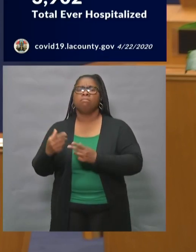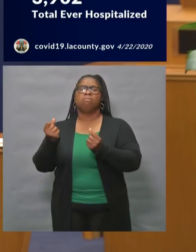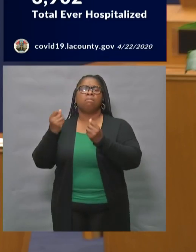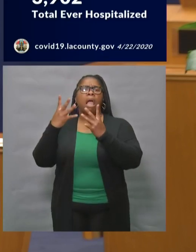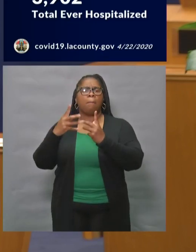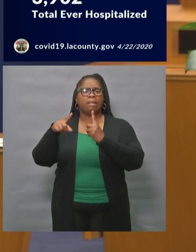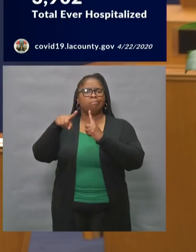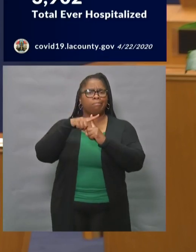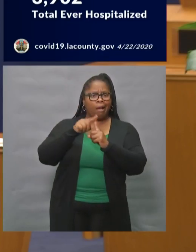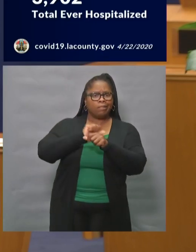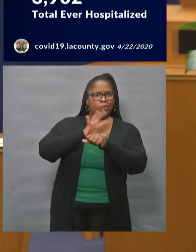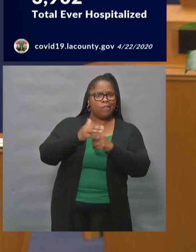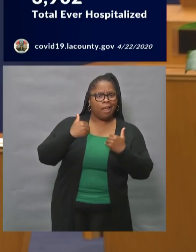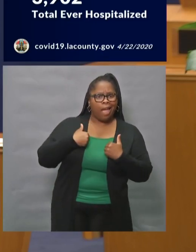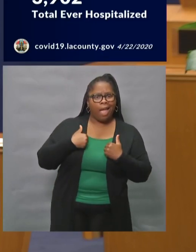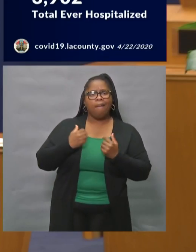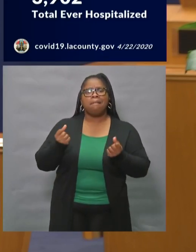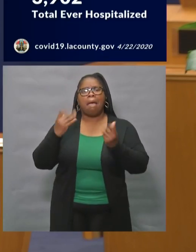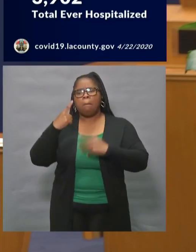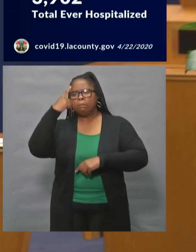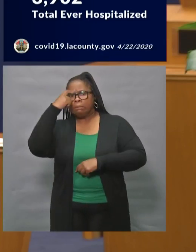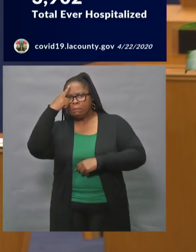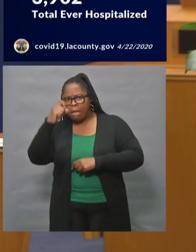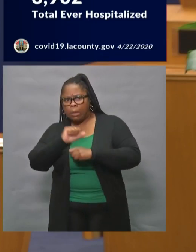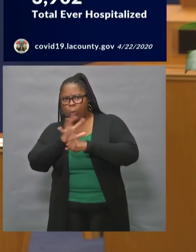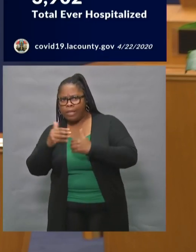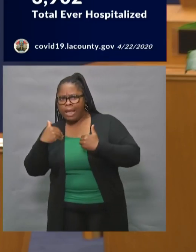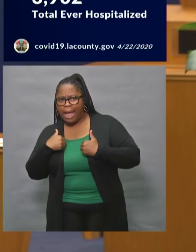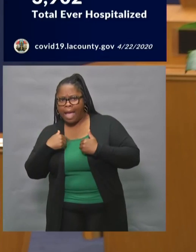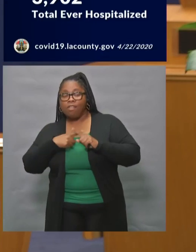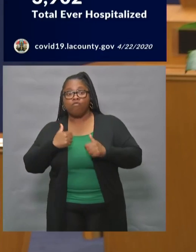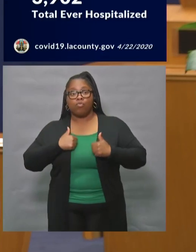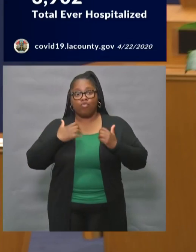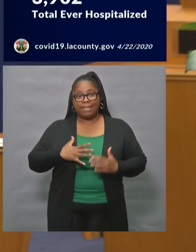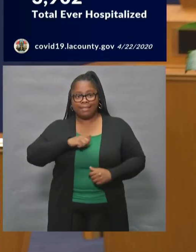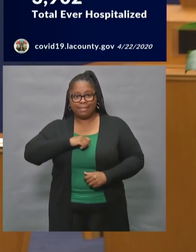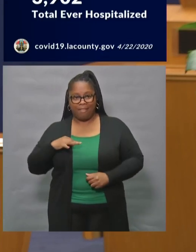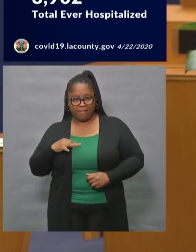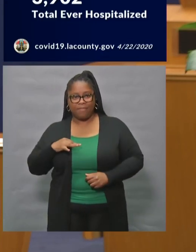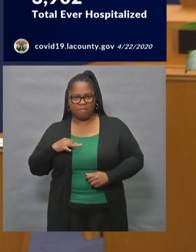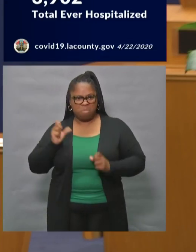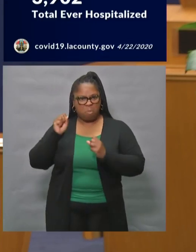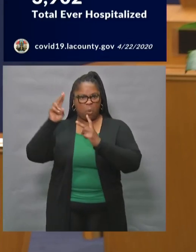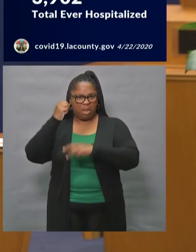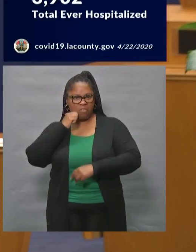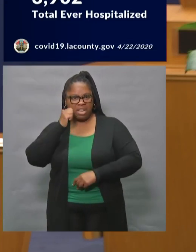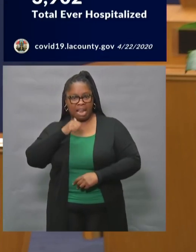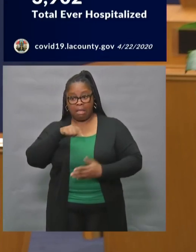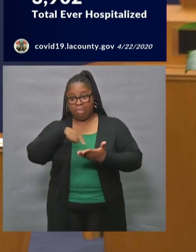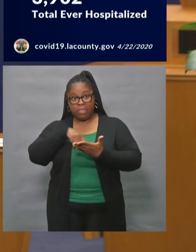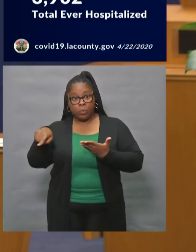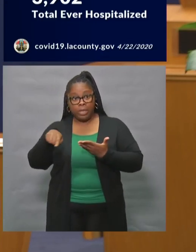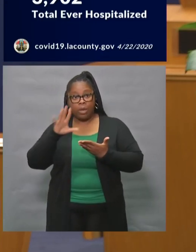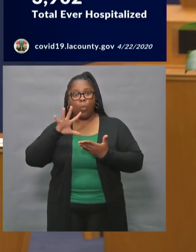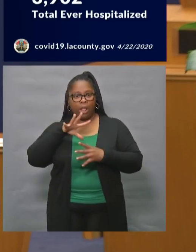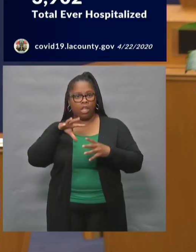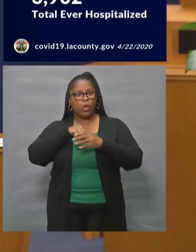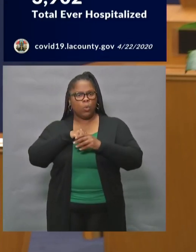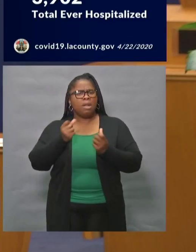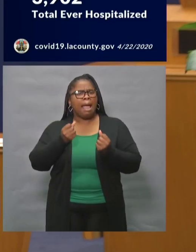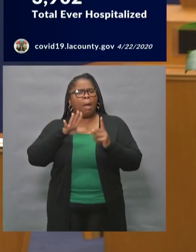and suspect cases among residents and staff. And by the end of this week, we will be able to include the number of deaths by